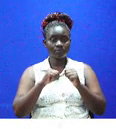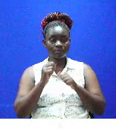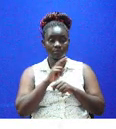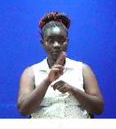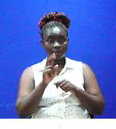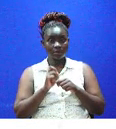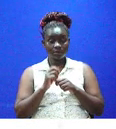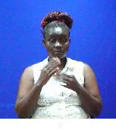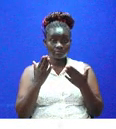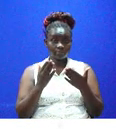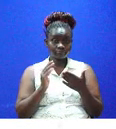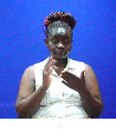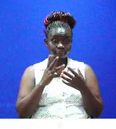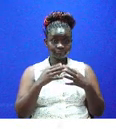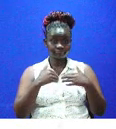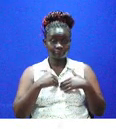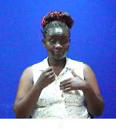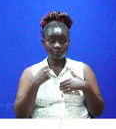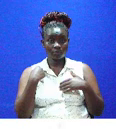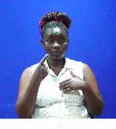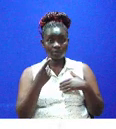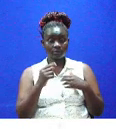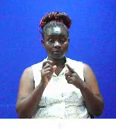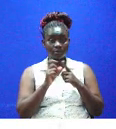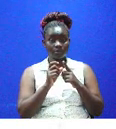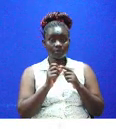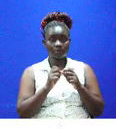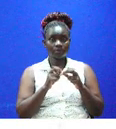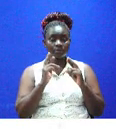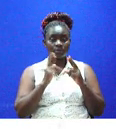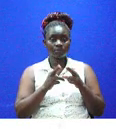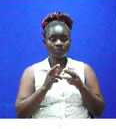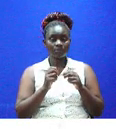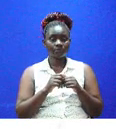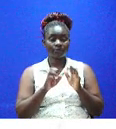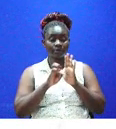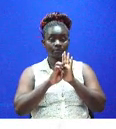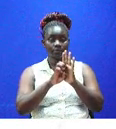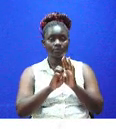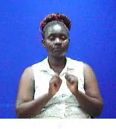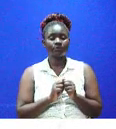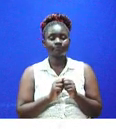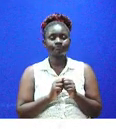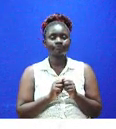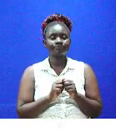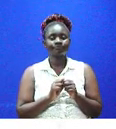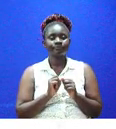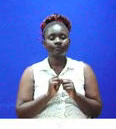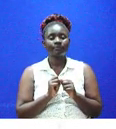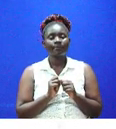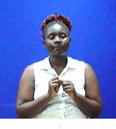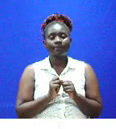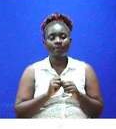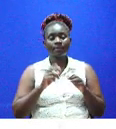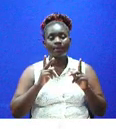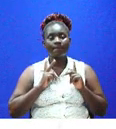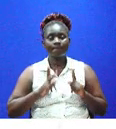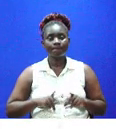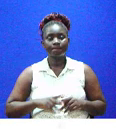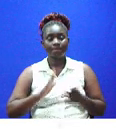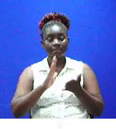we didn't have words like sextortion, for example. We didn't have people